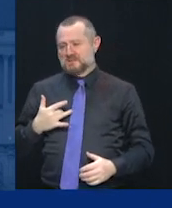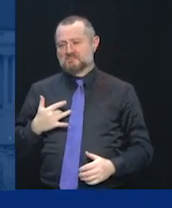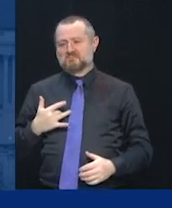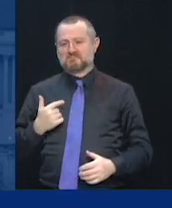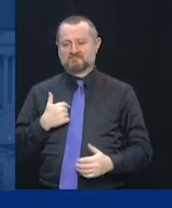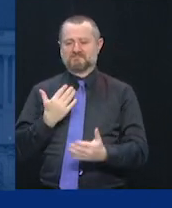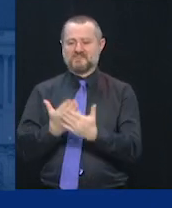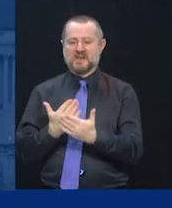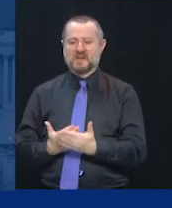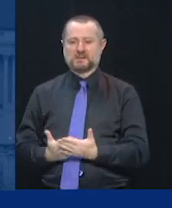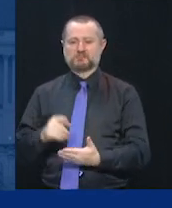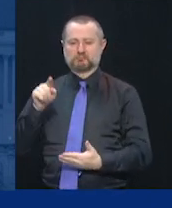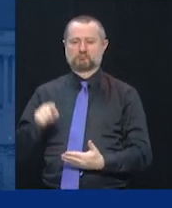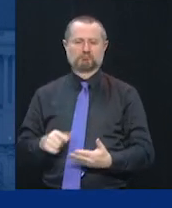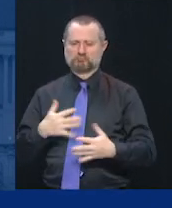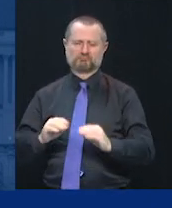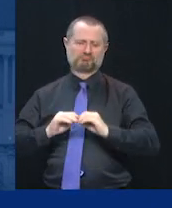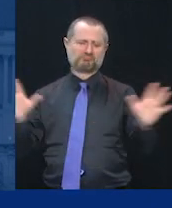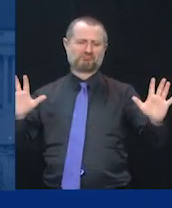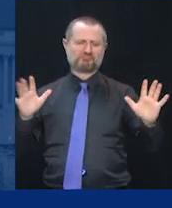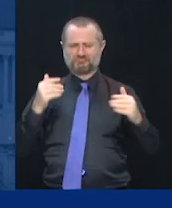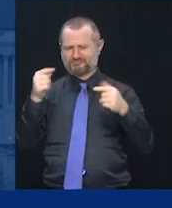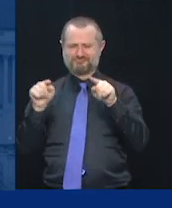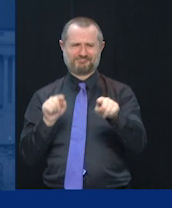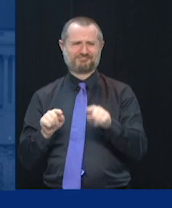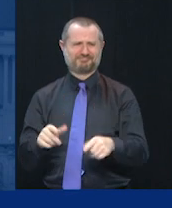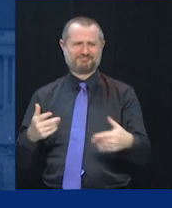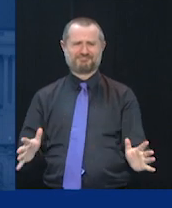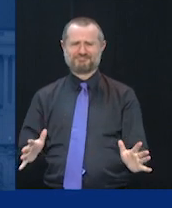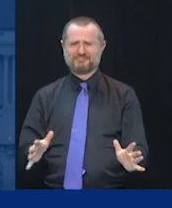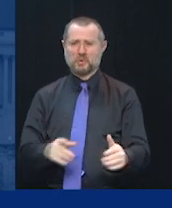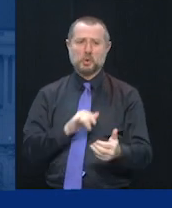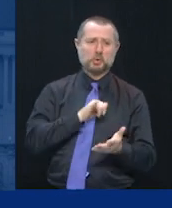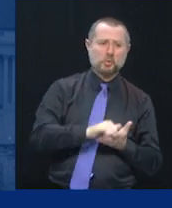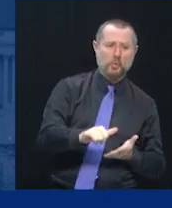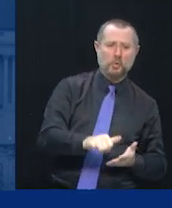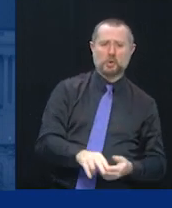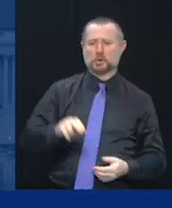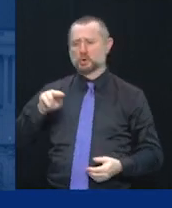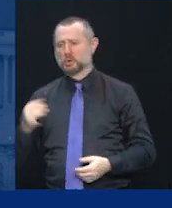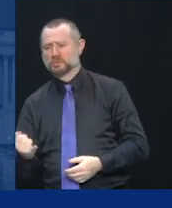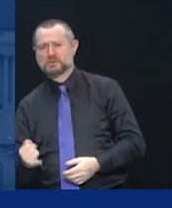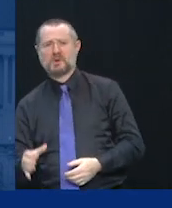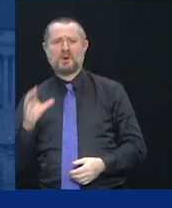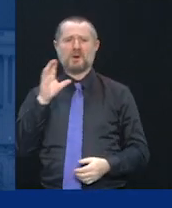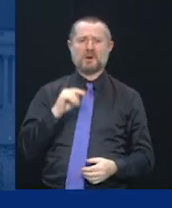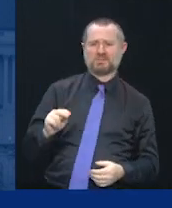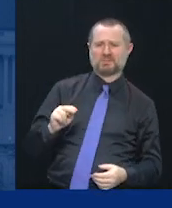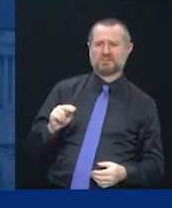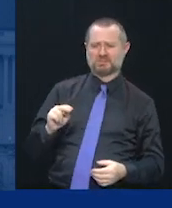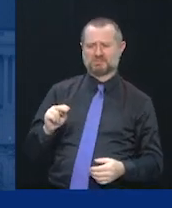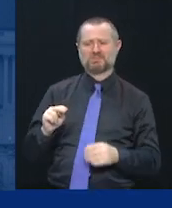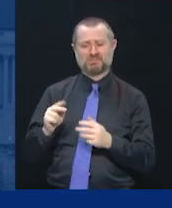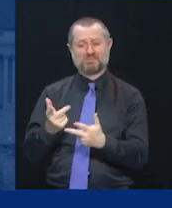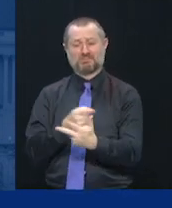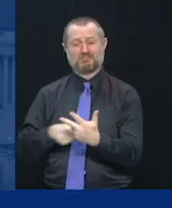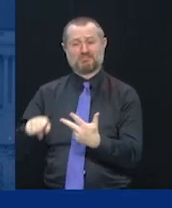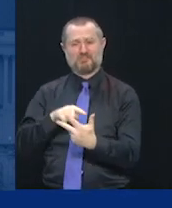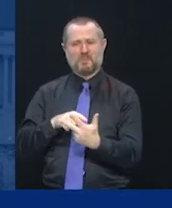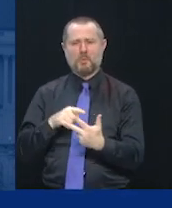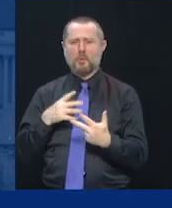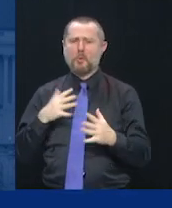inarguable, but that New York, New Jersey, Connecticut paid a